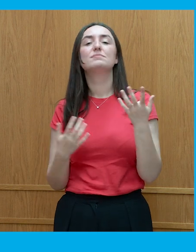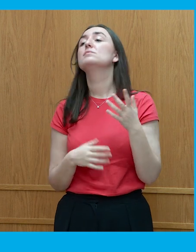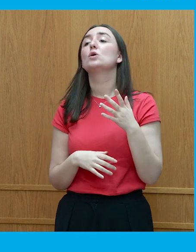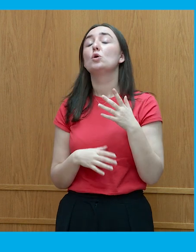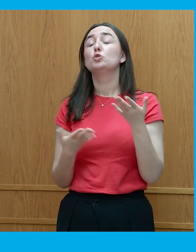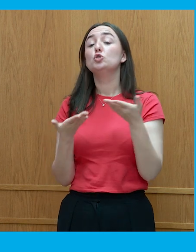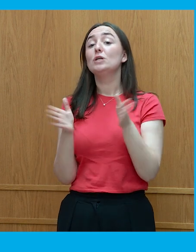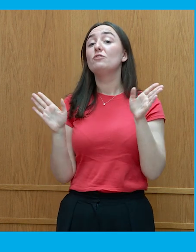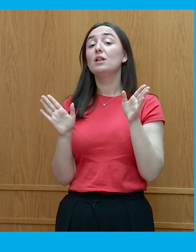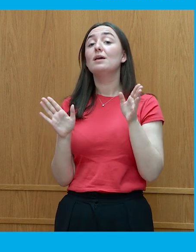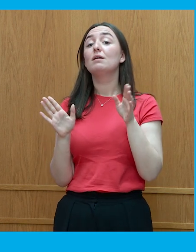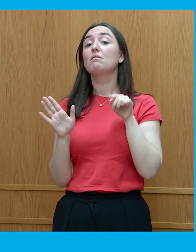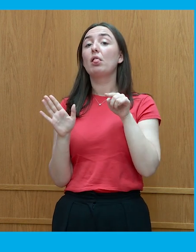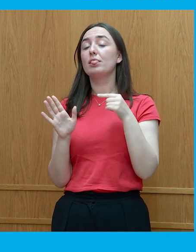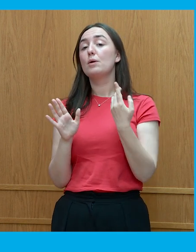pro-choice.